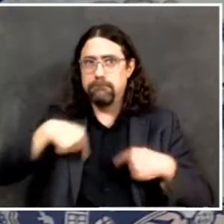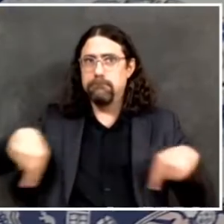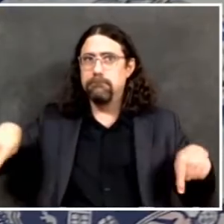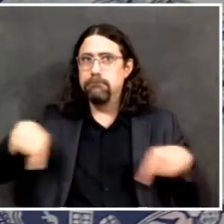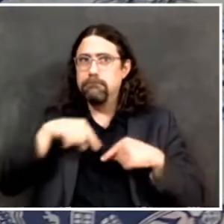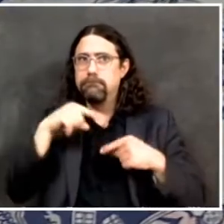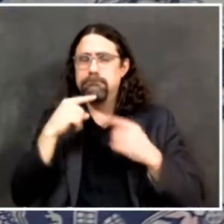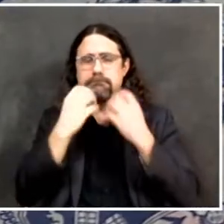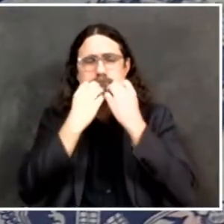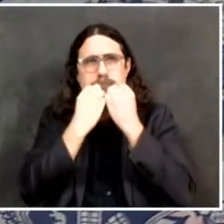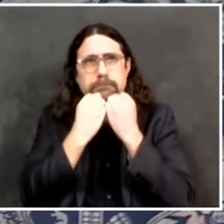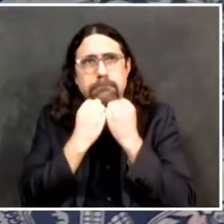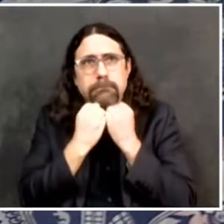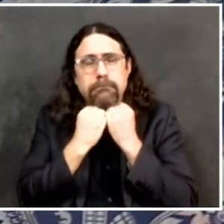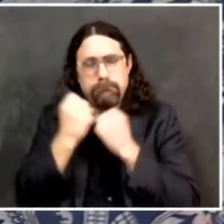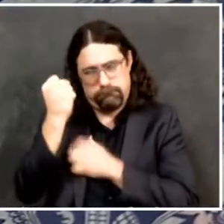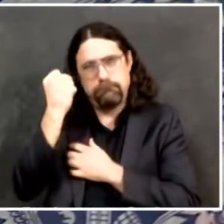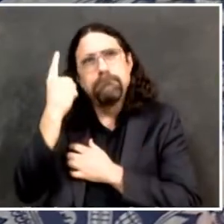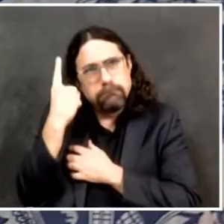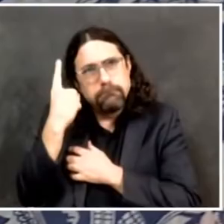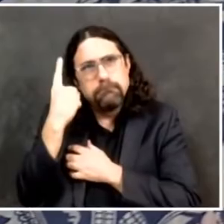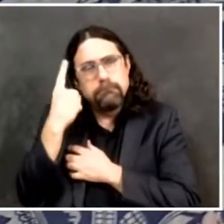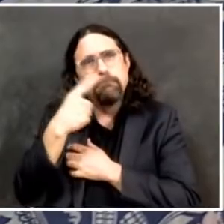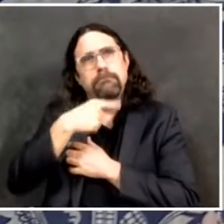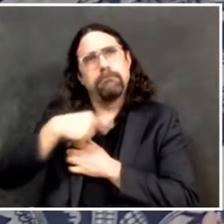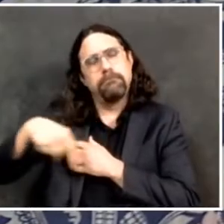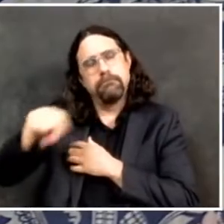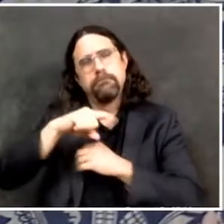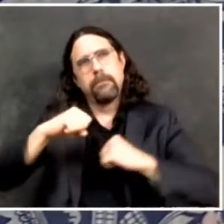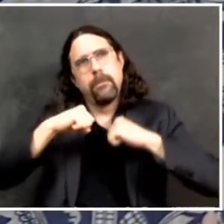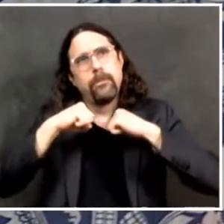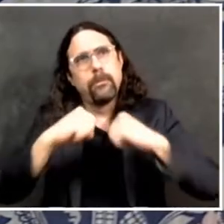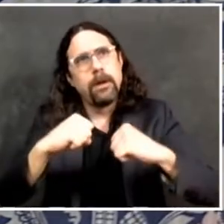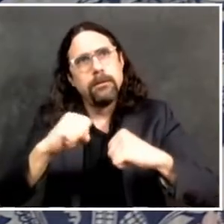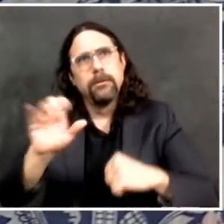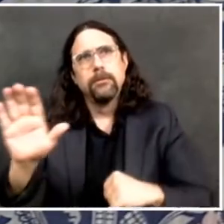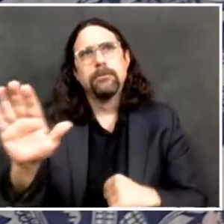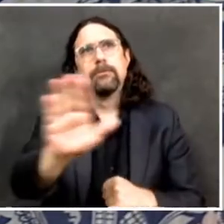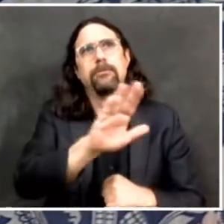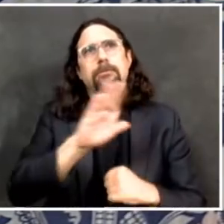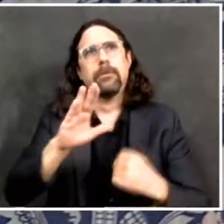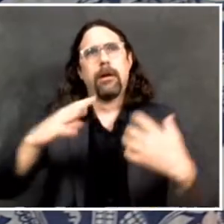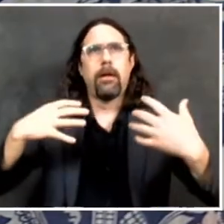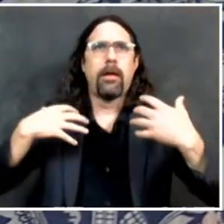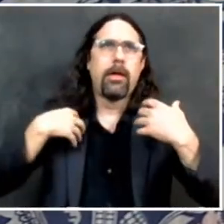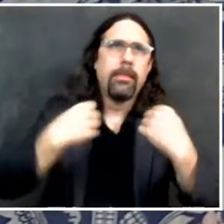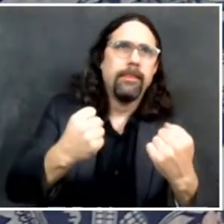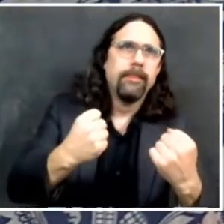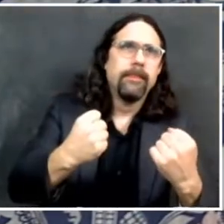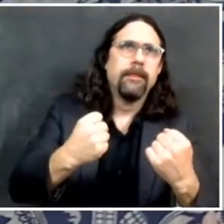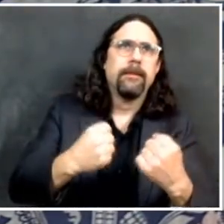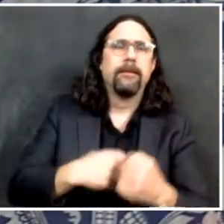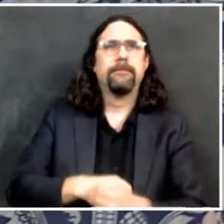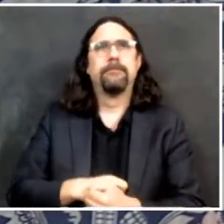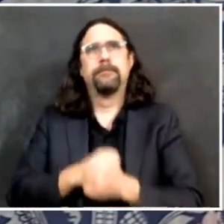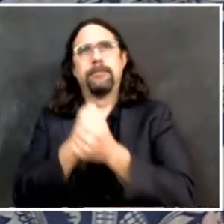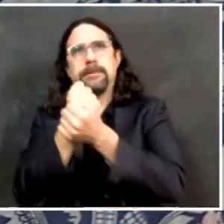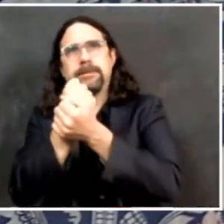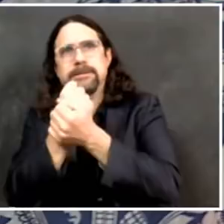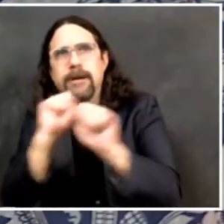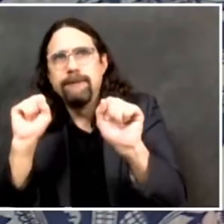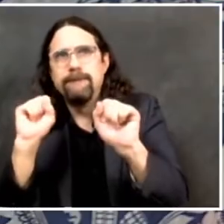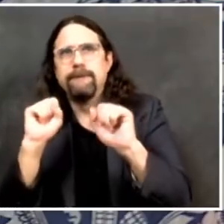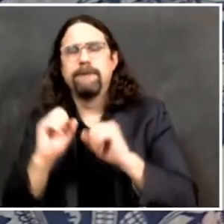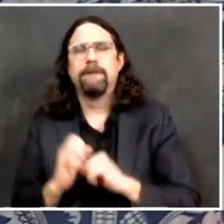keep you safe. Our mission is to make sure you have a roof over your head and that your home is safe and